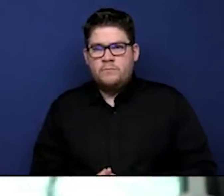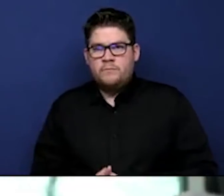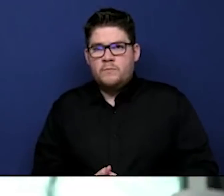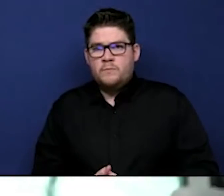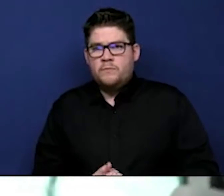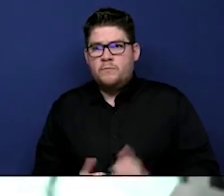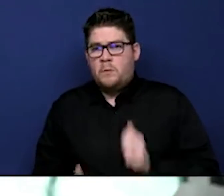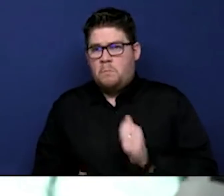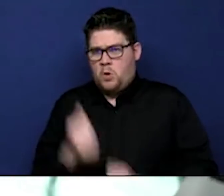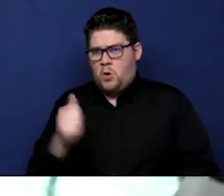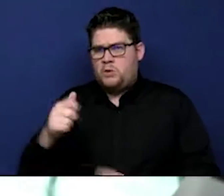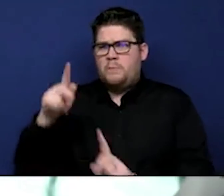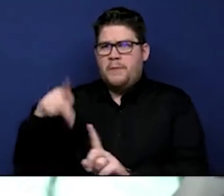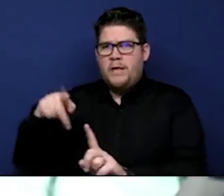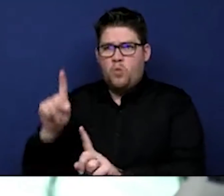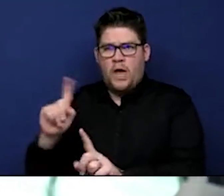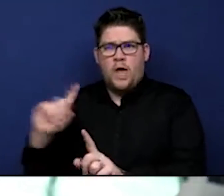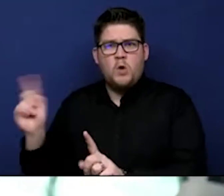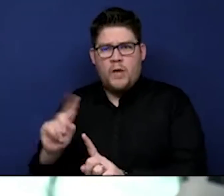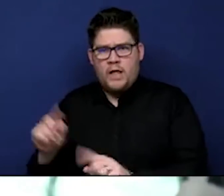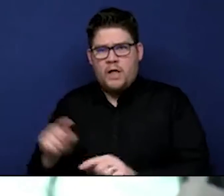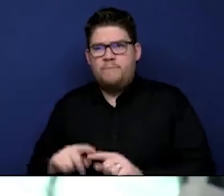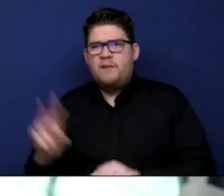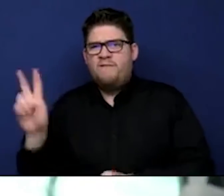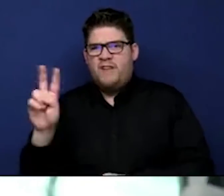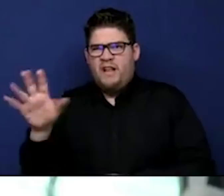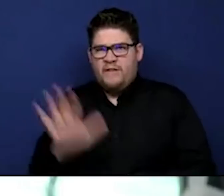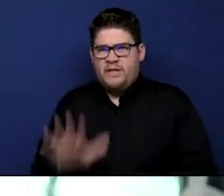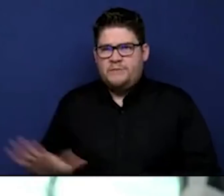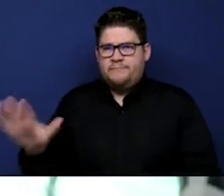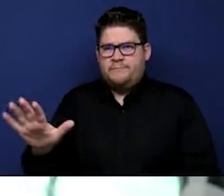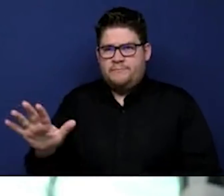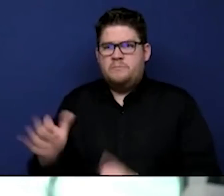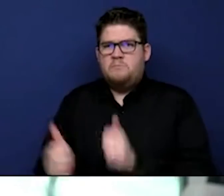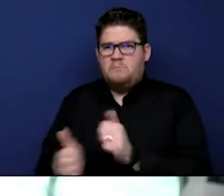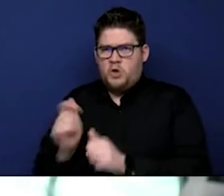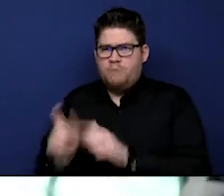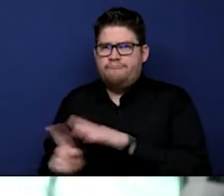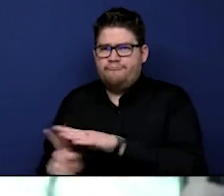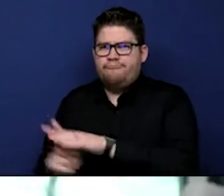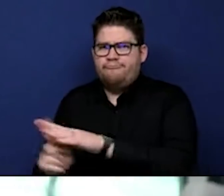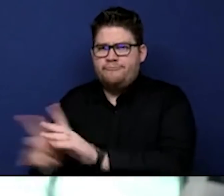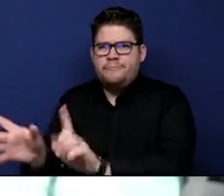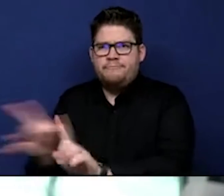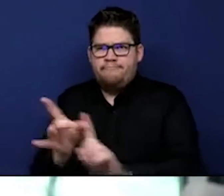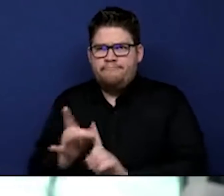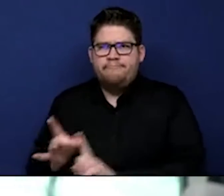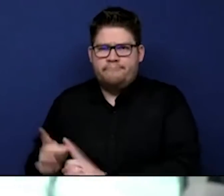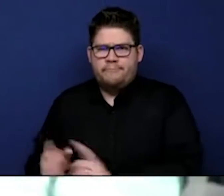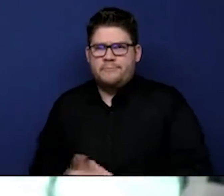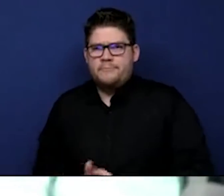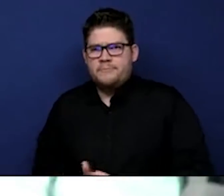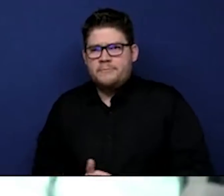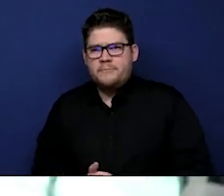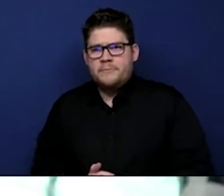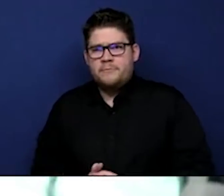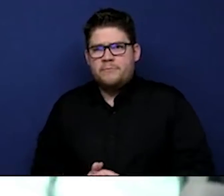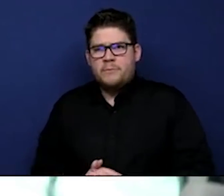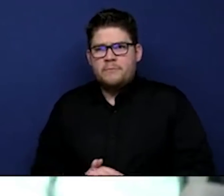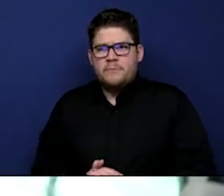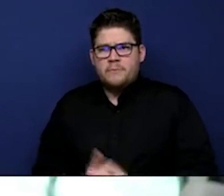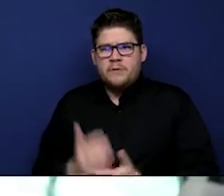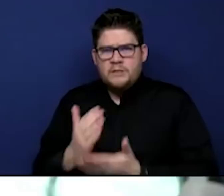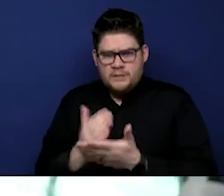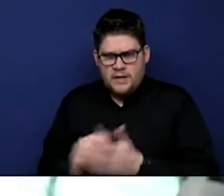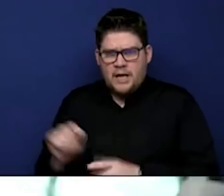are people who reside in the Vancouver Coastal Health region, primarily part of them in the